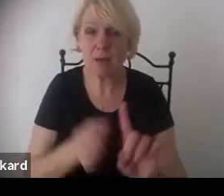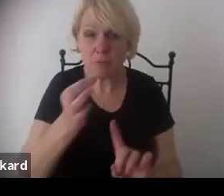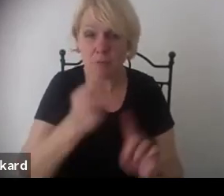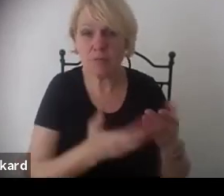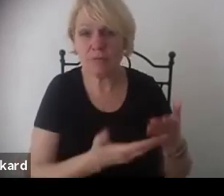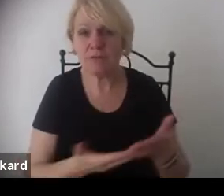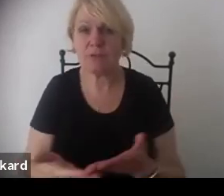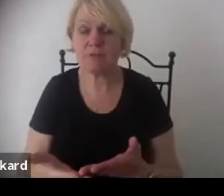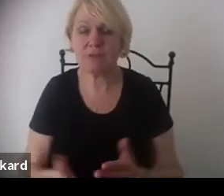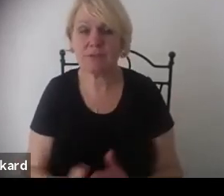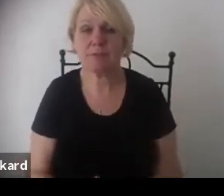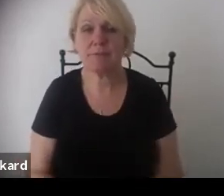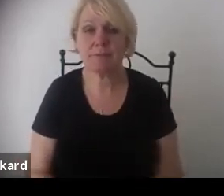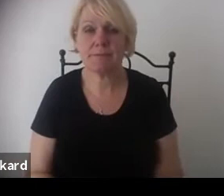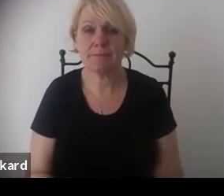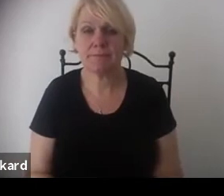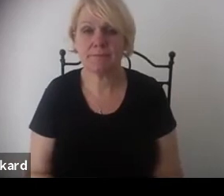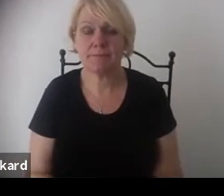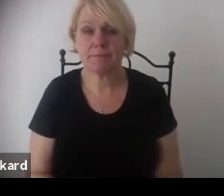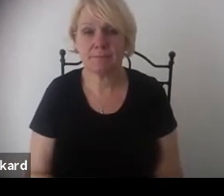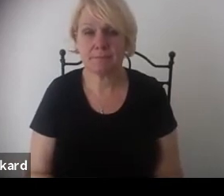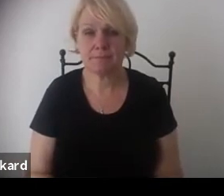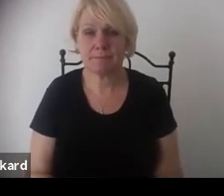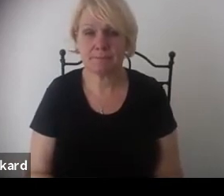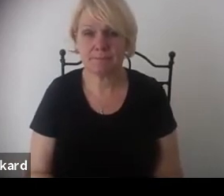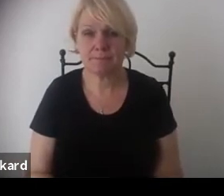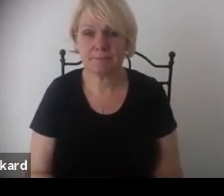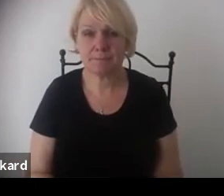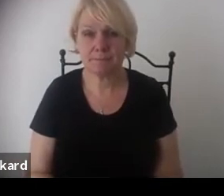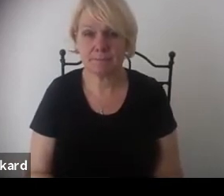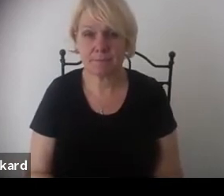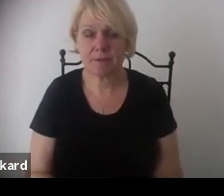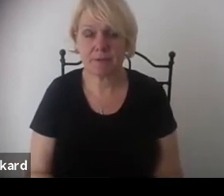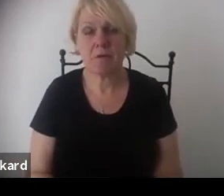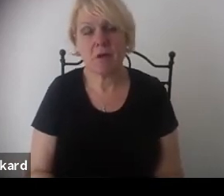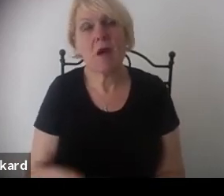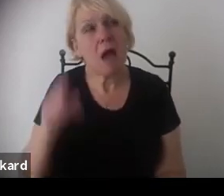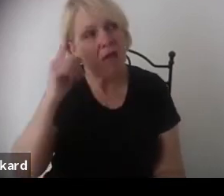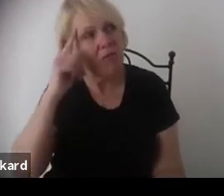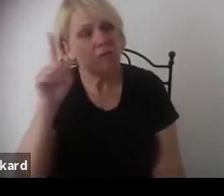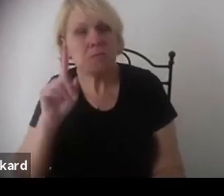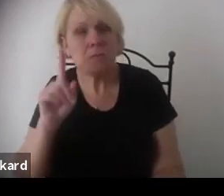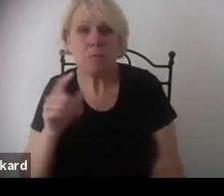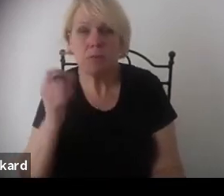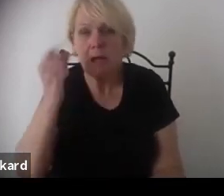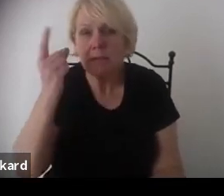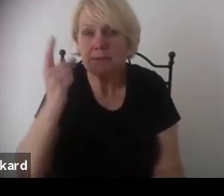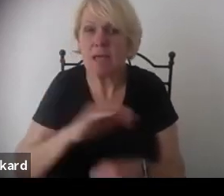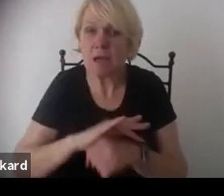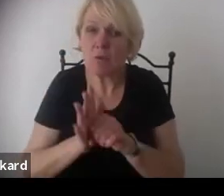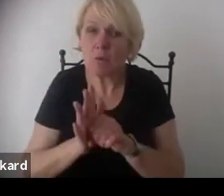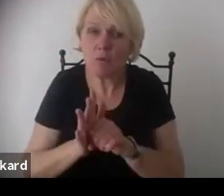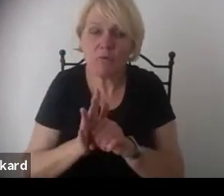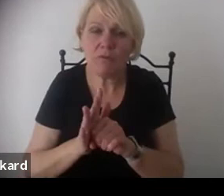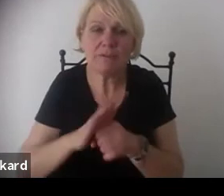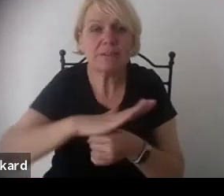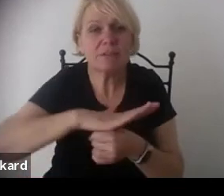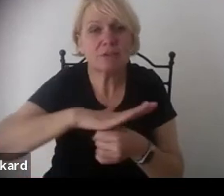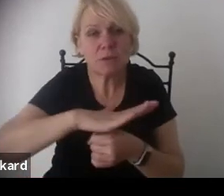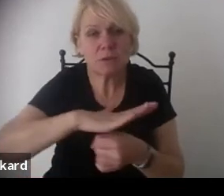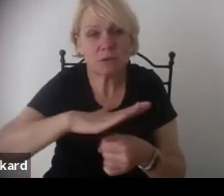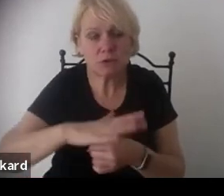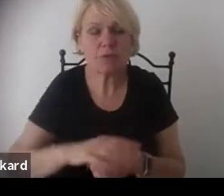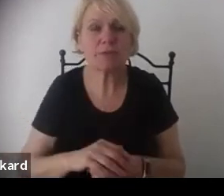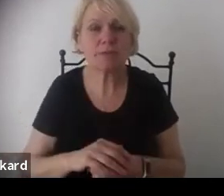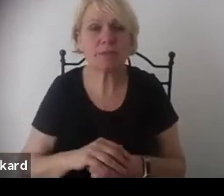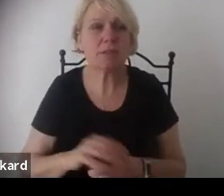Again, I think people understood that it was a difficult situation for everyone, and my understanding